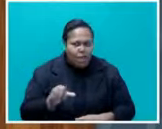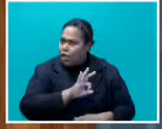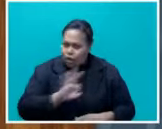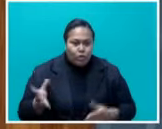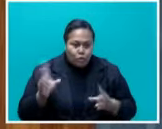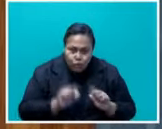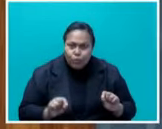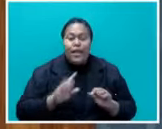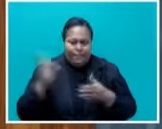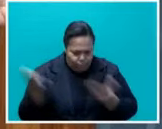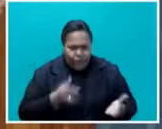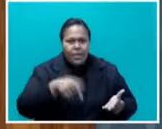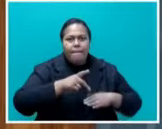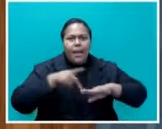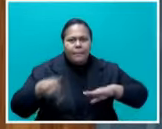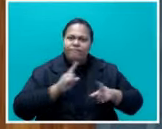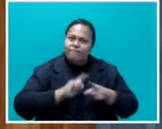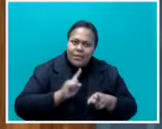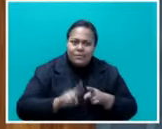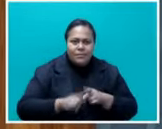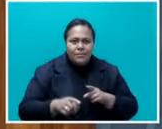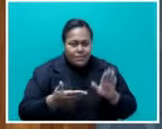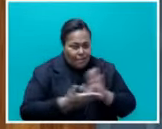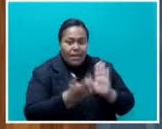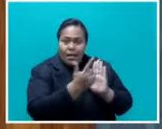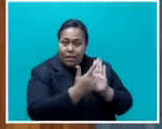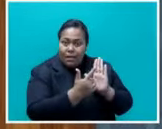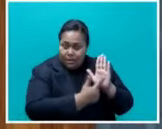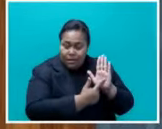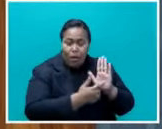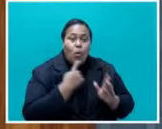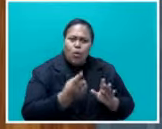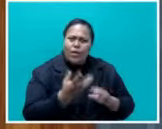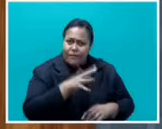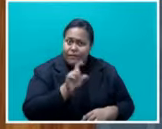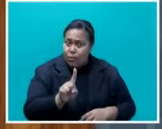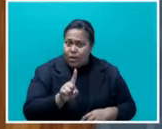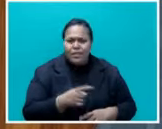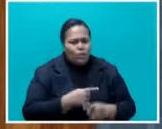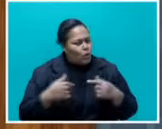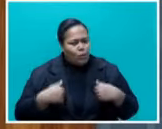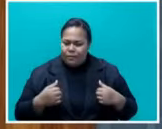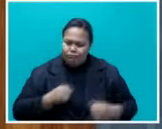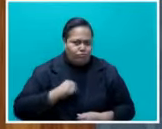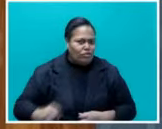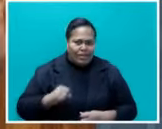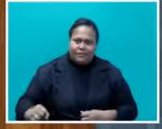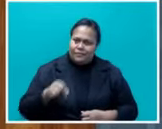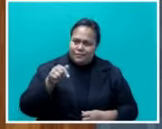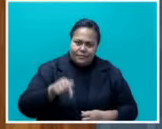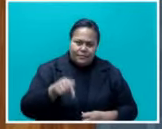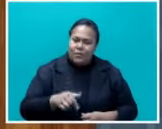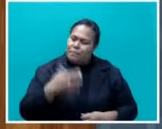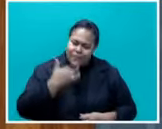into the House once again, rushed under Standing Order 51, Honourable Speaker, and that's why we oppose this motion before the House. The Standing Committee should